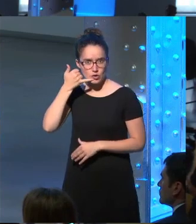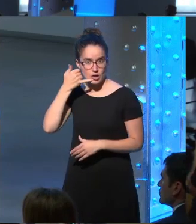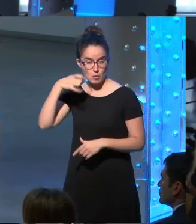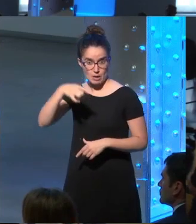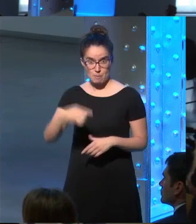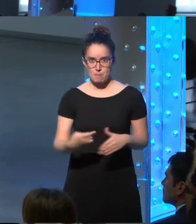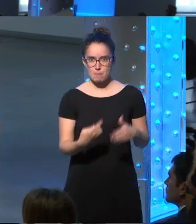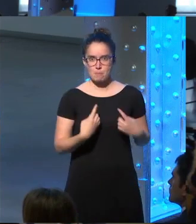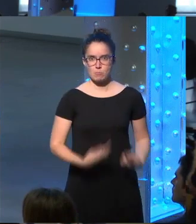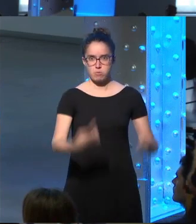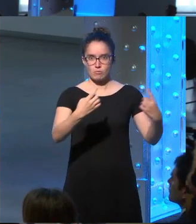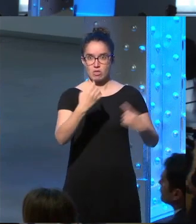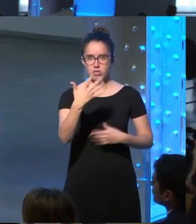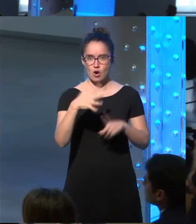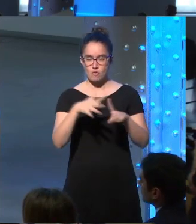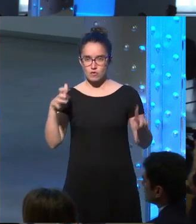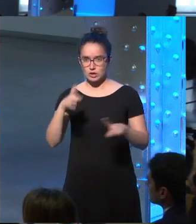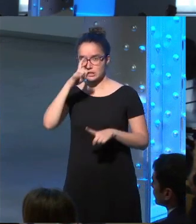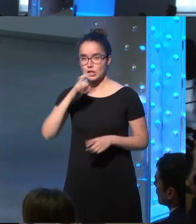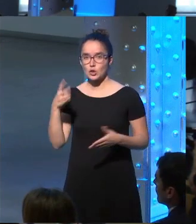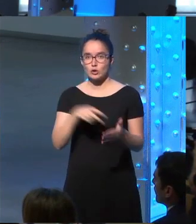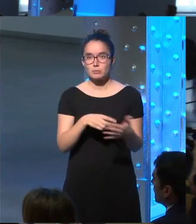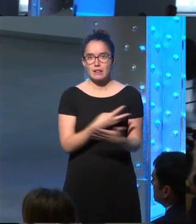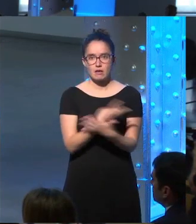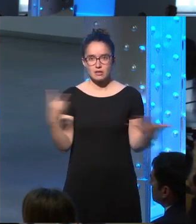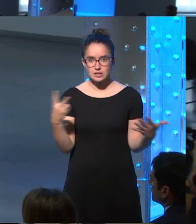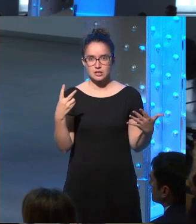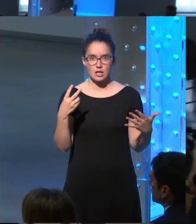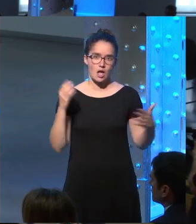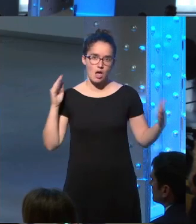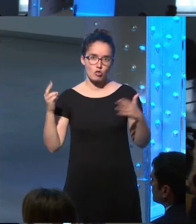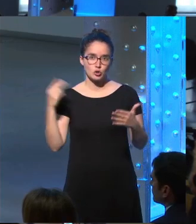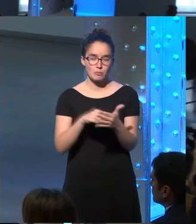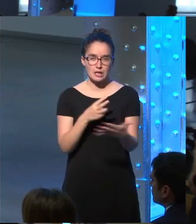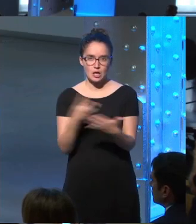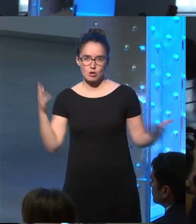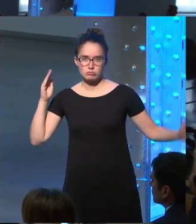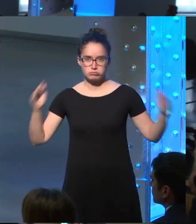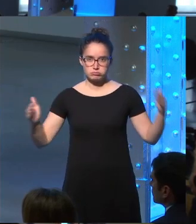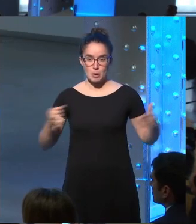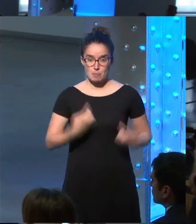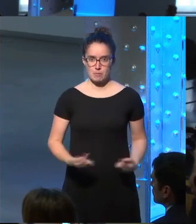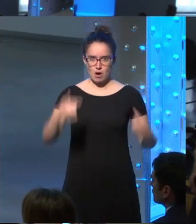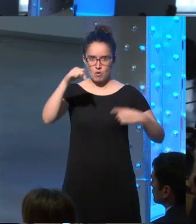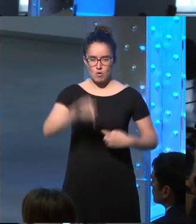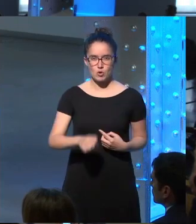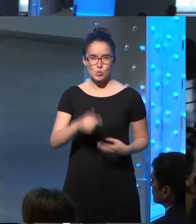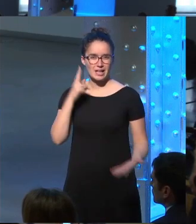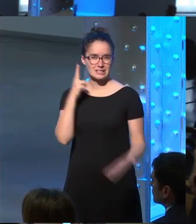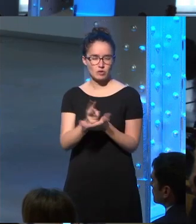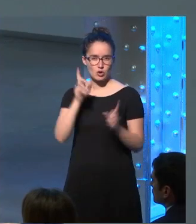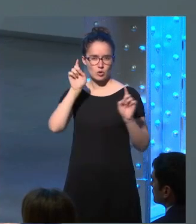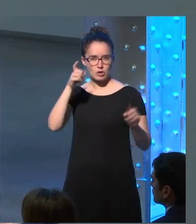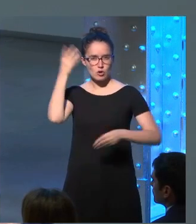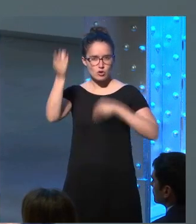to Telefónica for welcoming us in this first forum of the 5 that we're going to organize in 2017-2018. We come